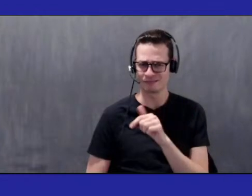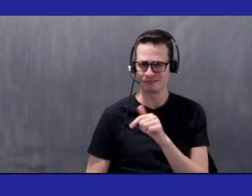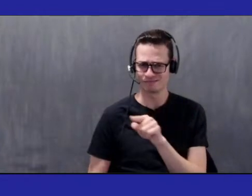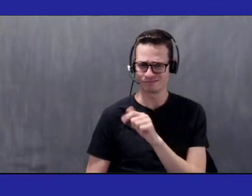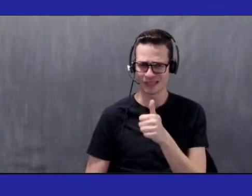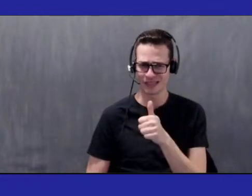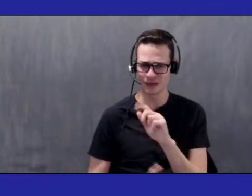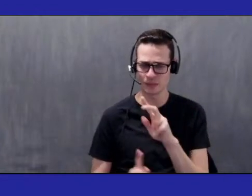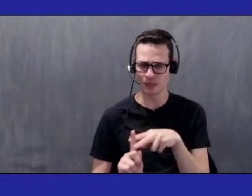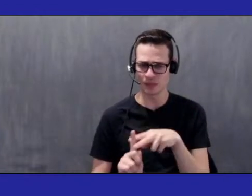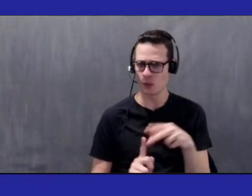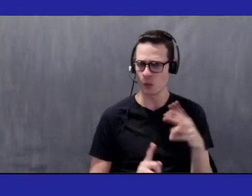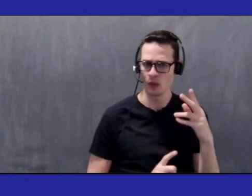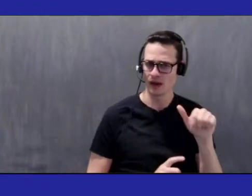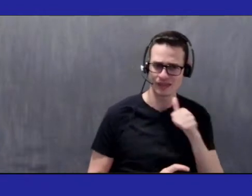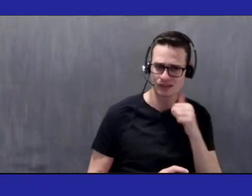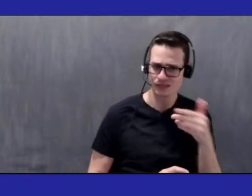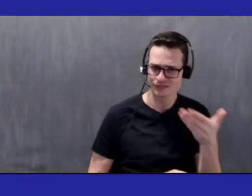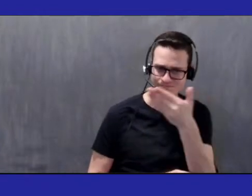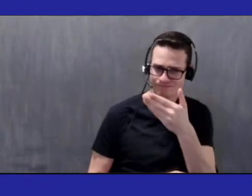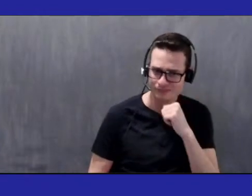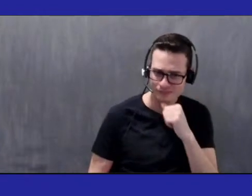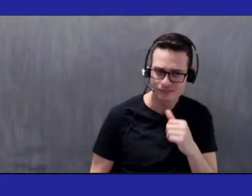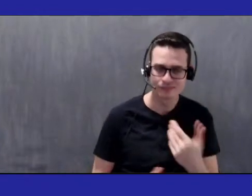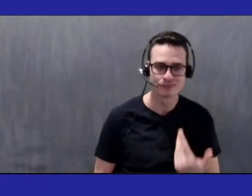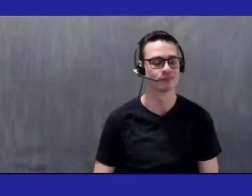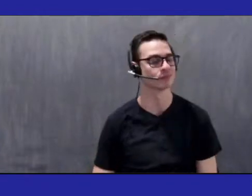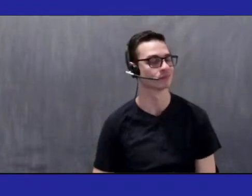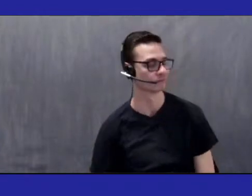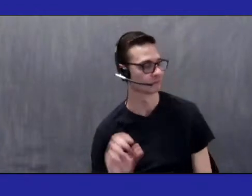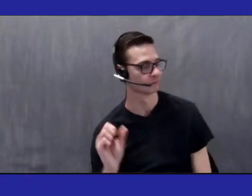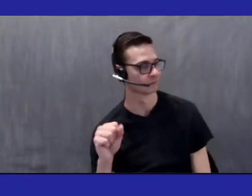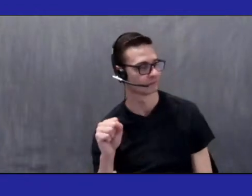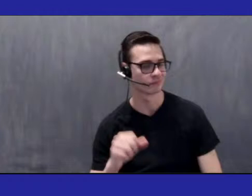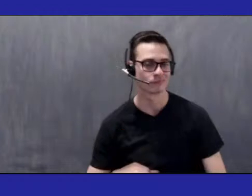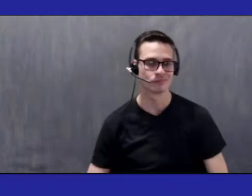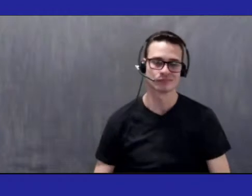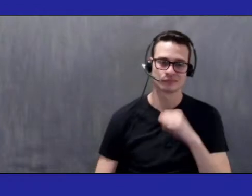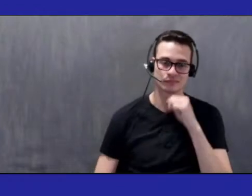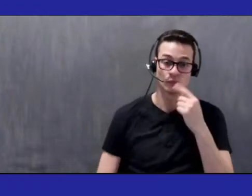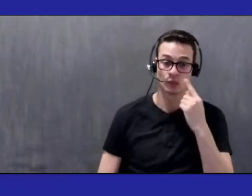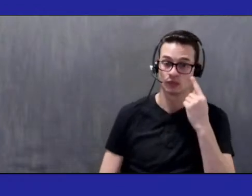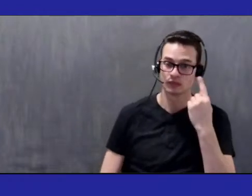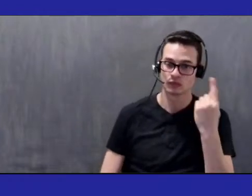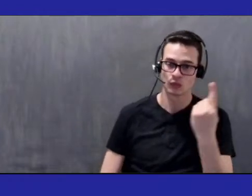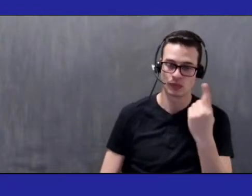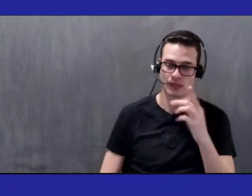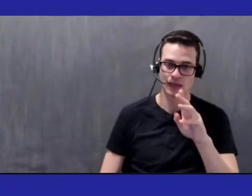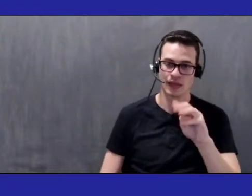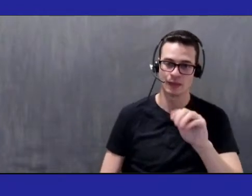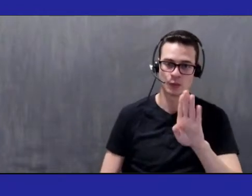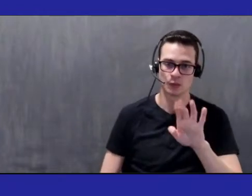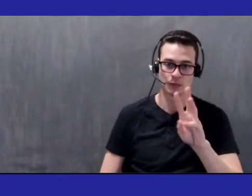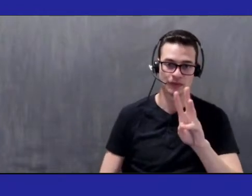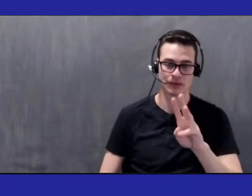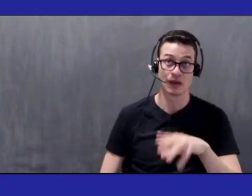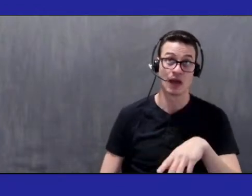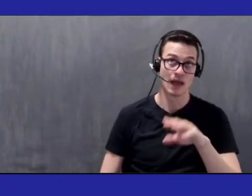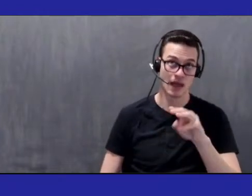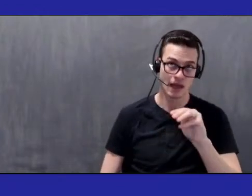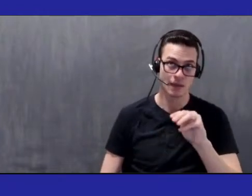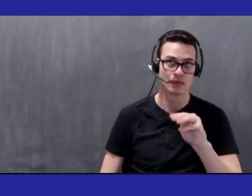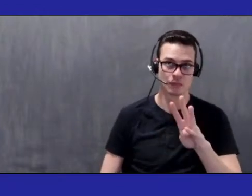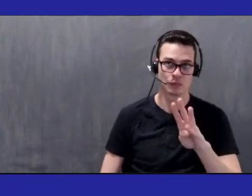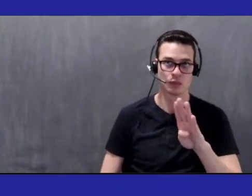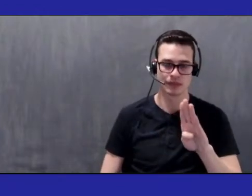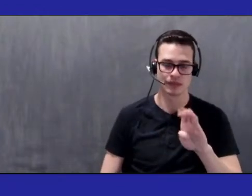the other ones didn't bid? And, Yeah. I know it's not MWB specific, but you even wonder that, so. Yeah, that